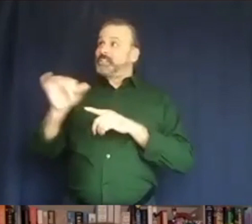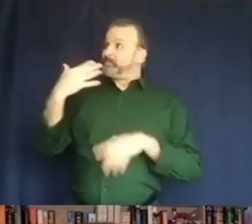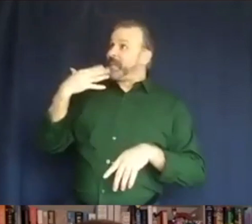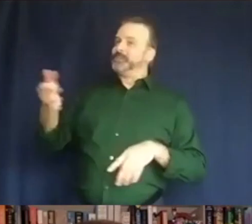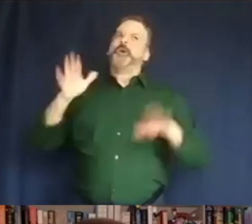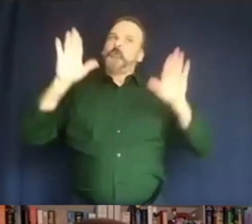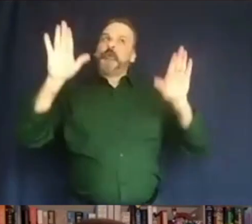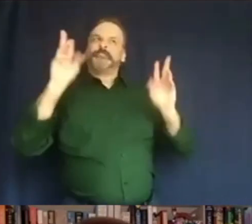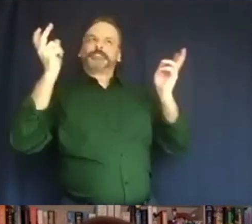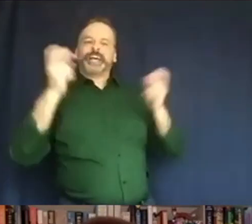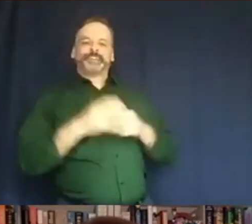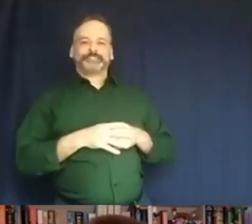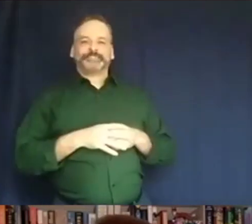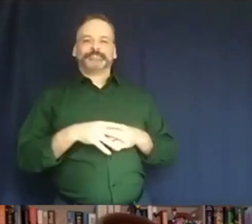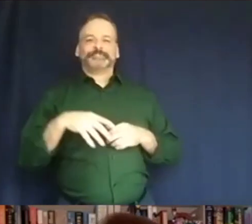Title. Yeah.